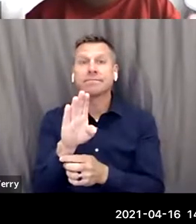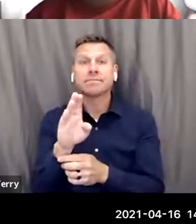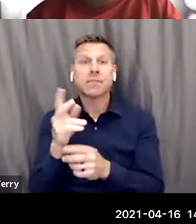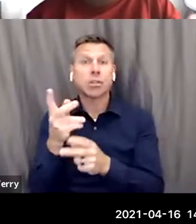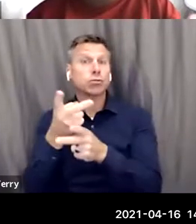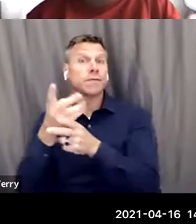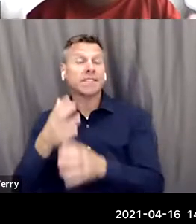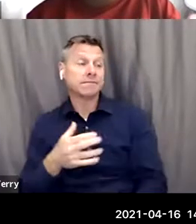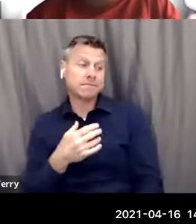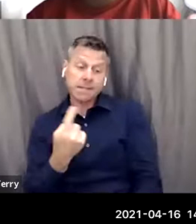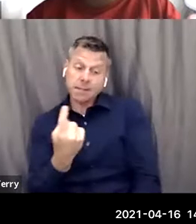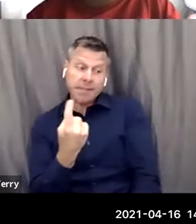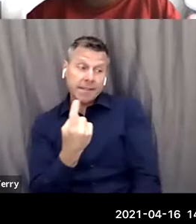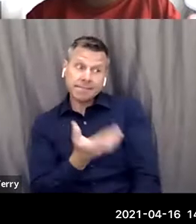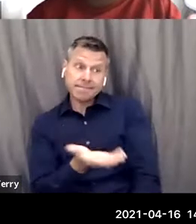I went to school.